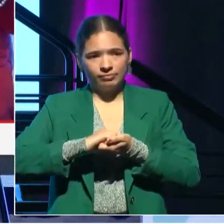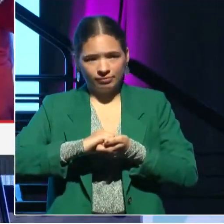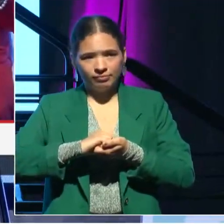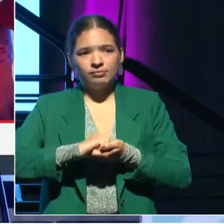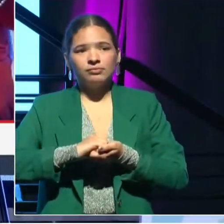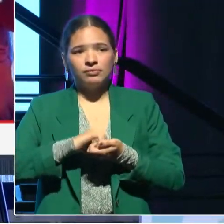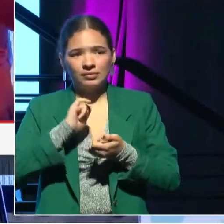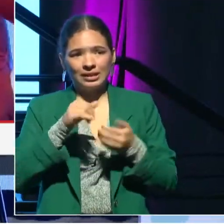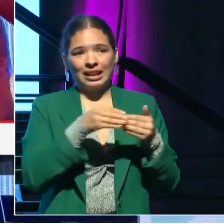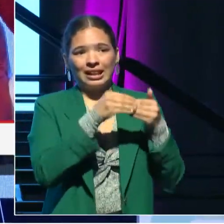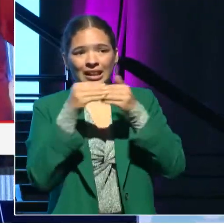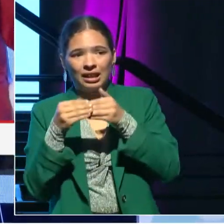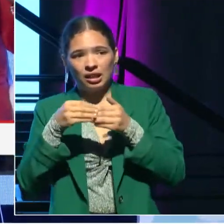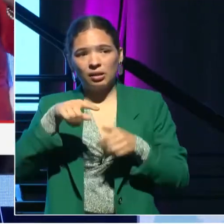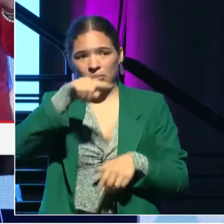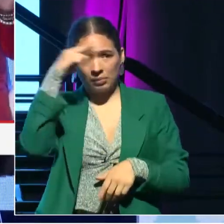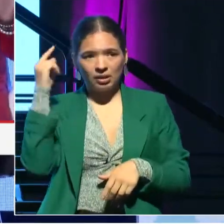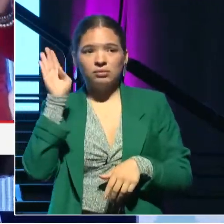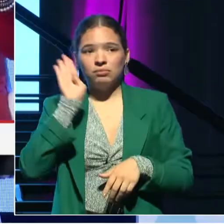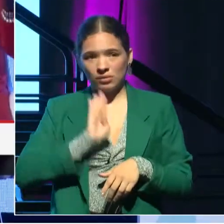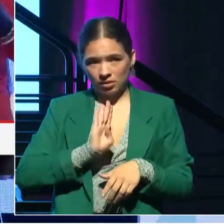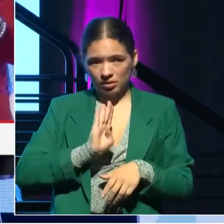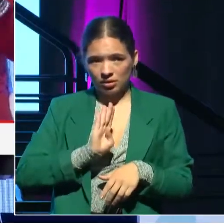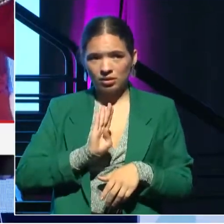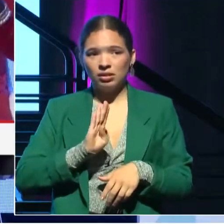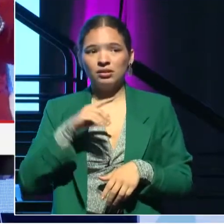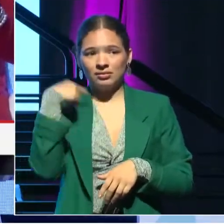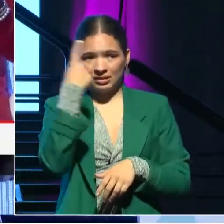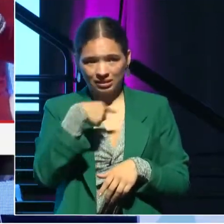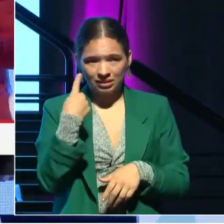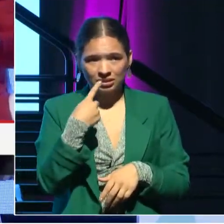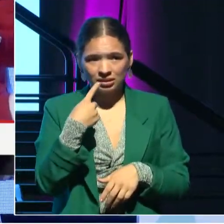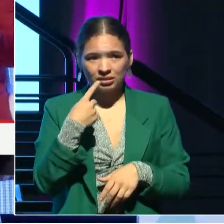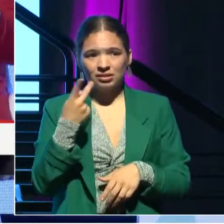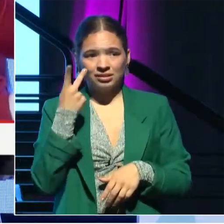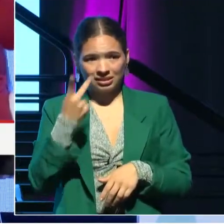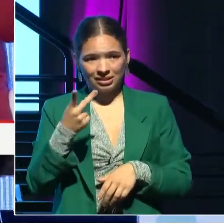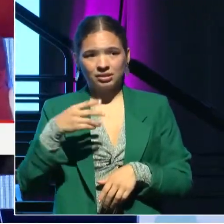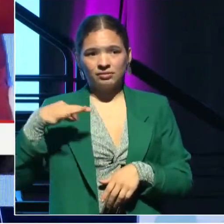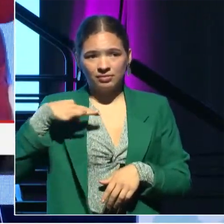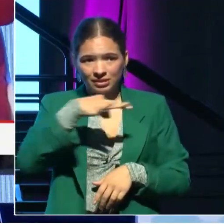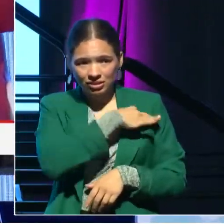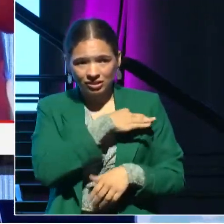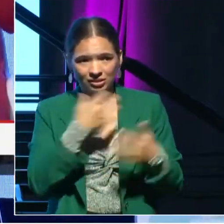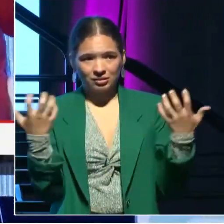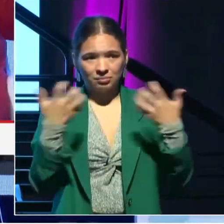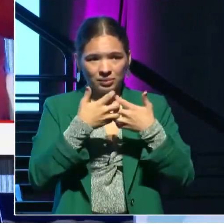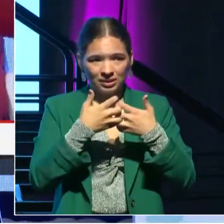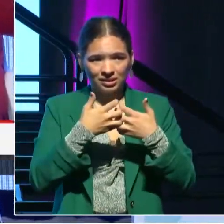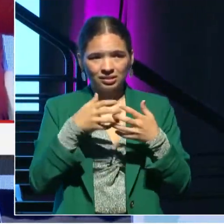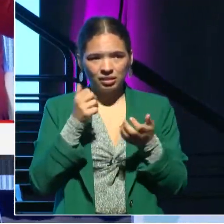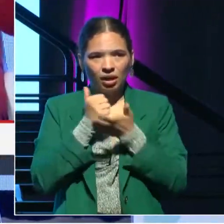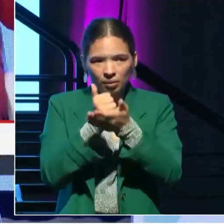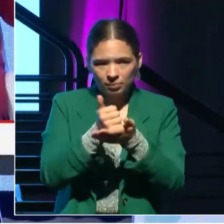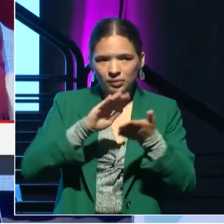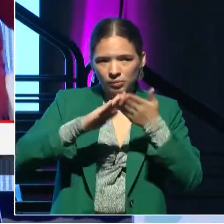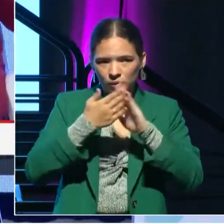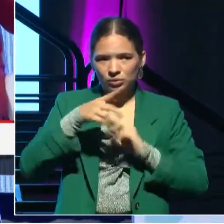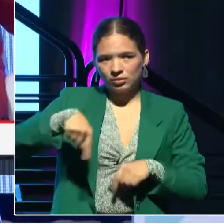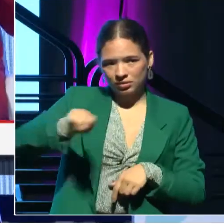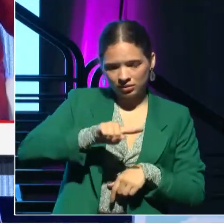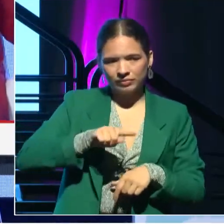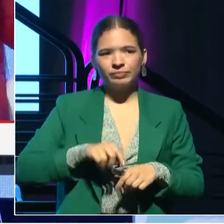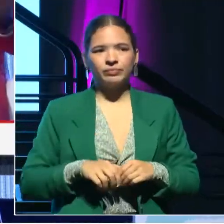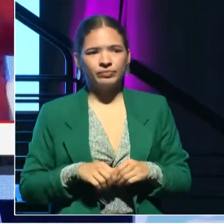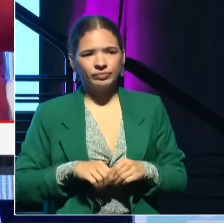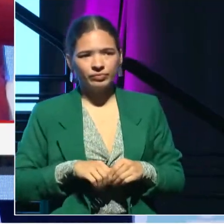with Black and brown faces. If you go on our website, my staff looks like the communities that we're serving. That is how you start to make some of these inroads in